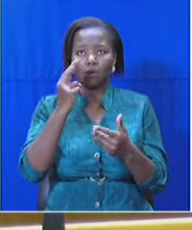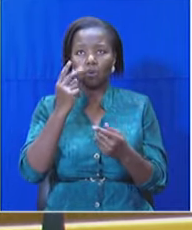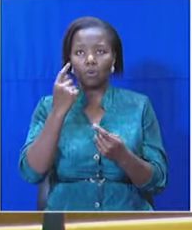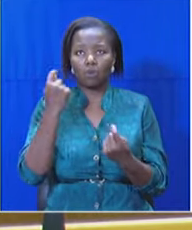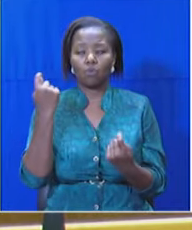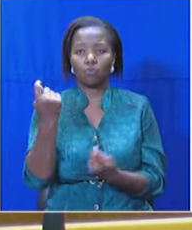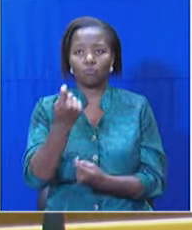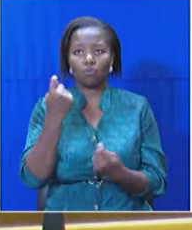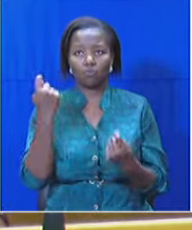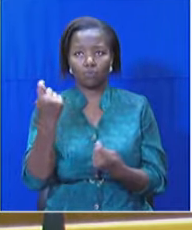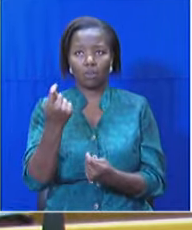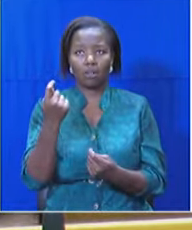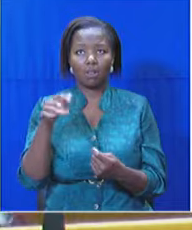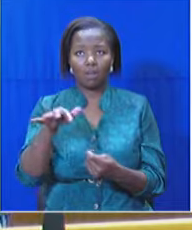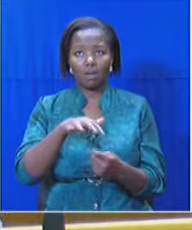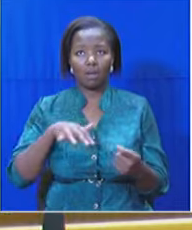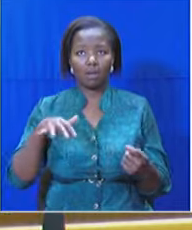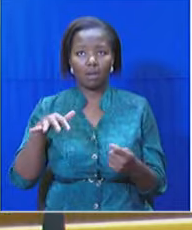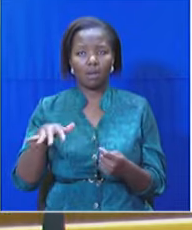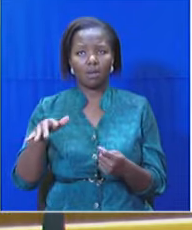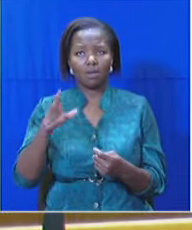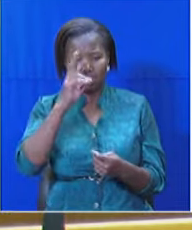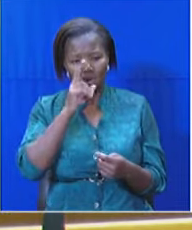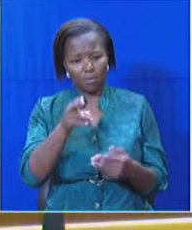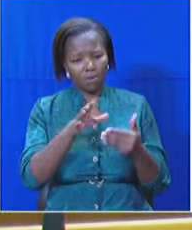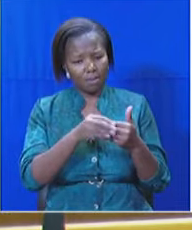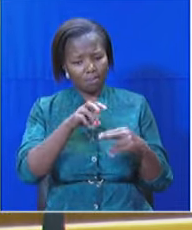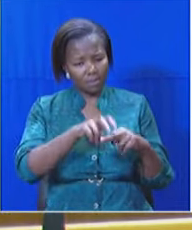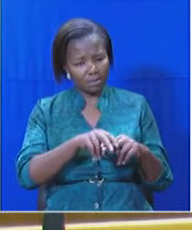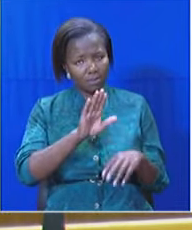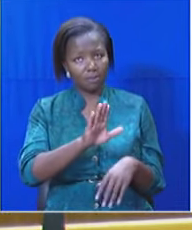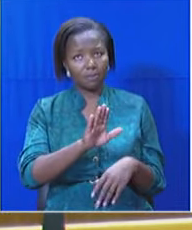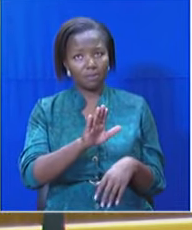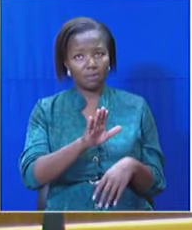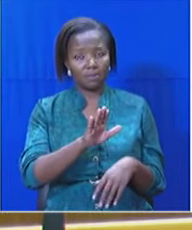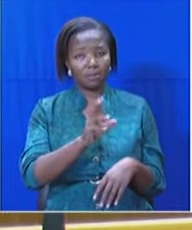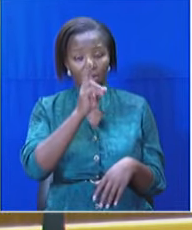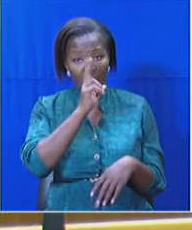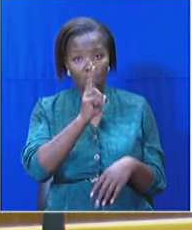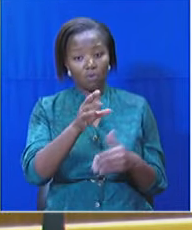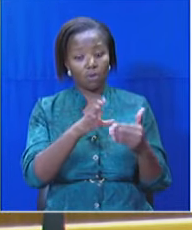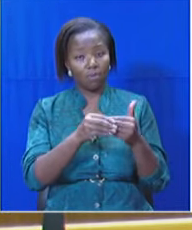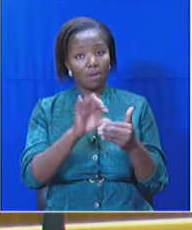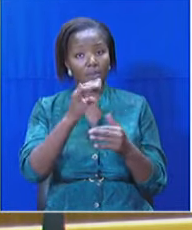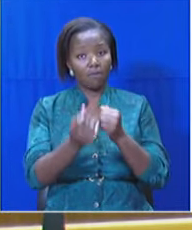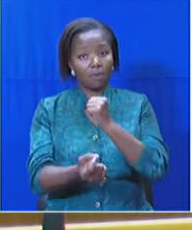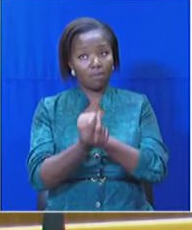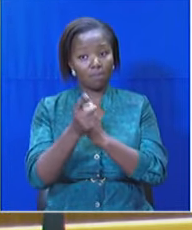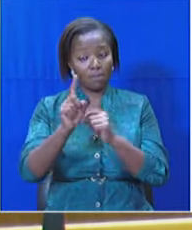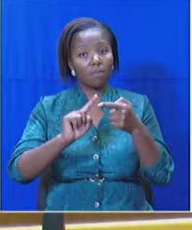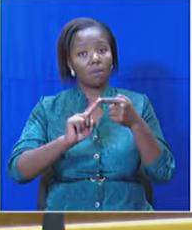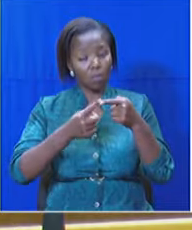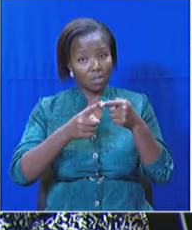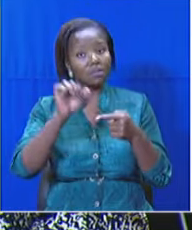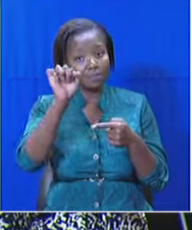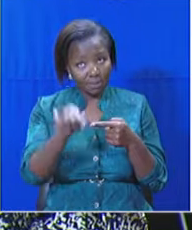rural areas. Chairperson. Honorable member, can you please take your seat? Honorable member, if you are raising again on the point Yes, of...